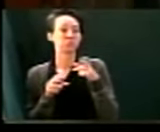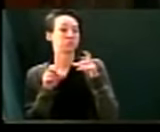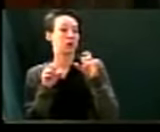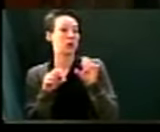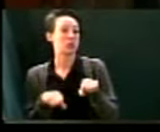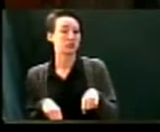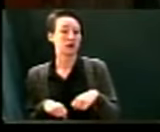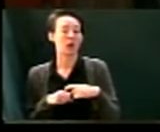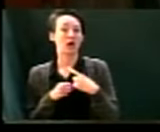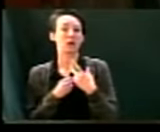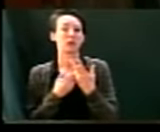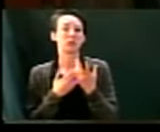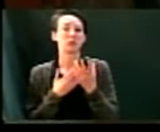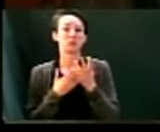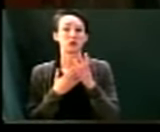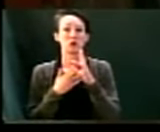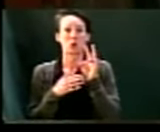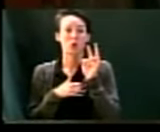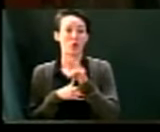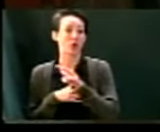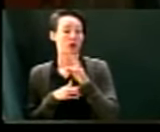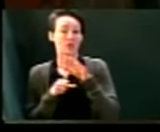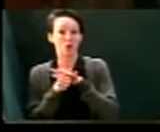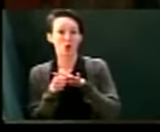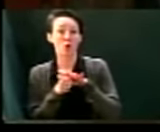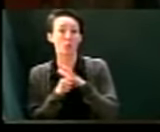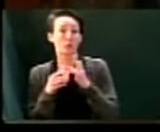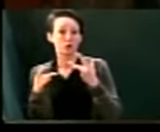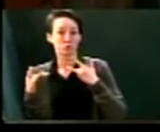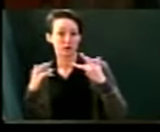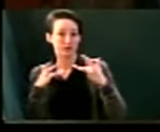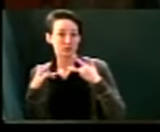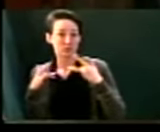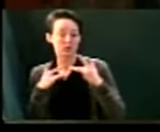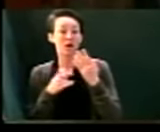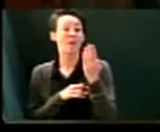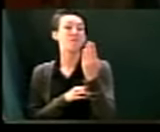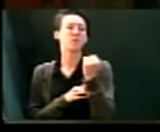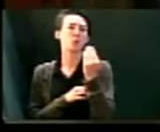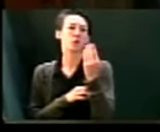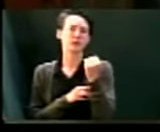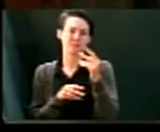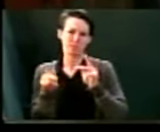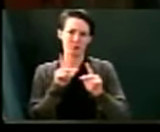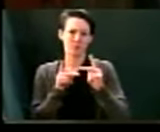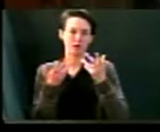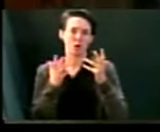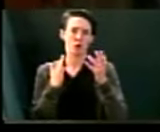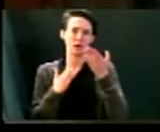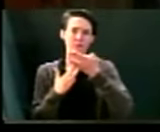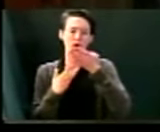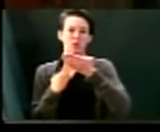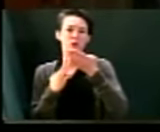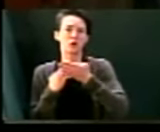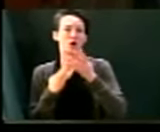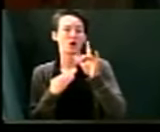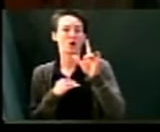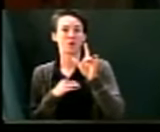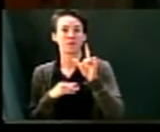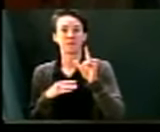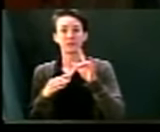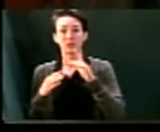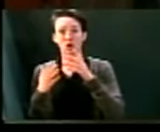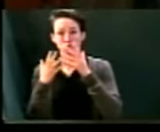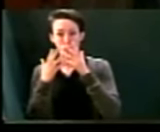the local grievance. And 14 people had already filed a local grievance about their scores.